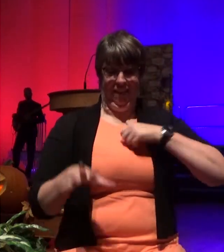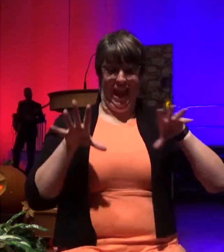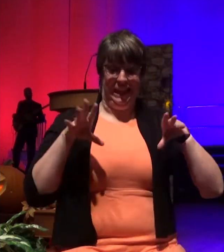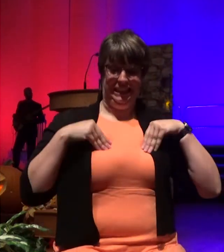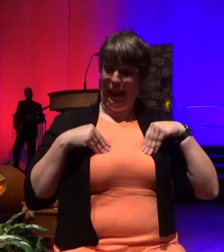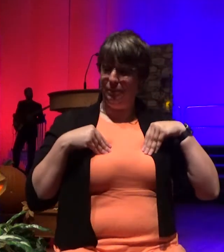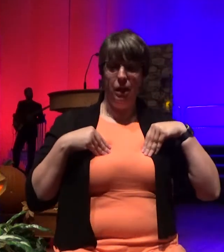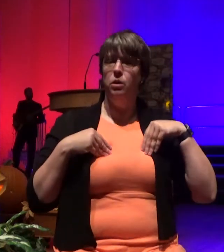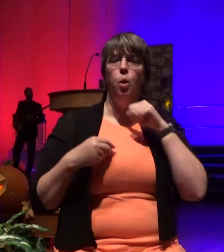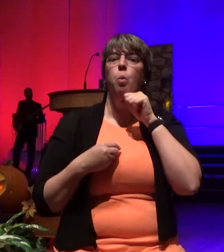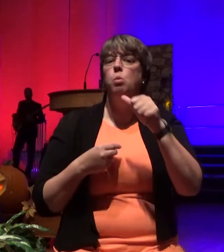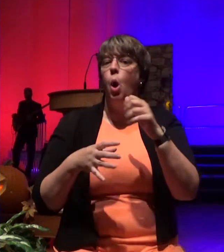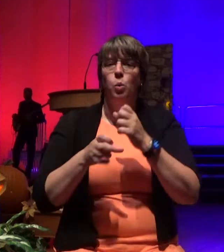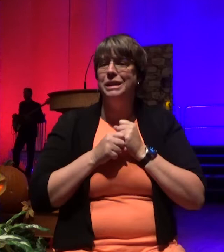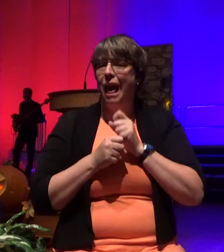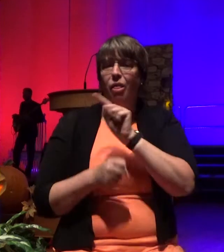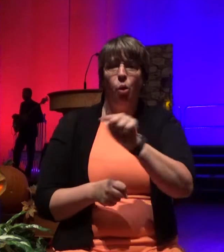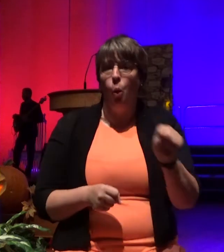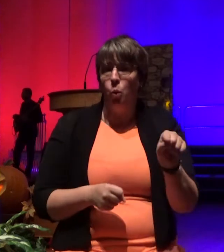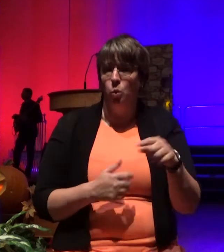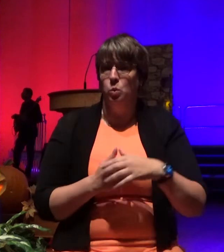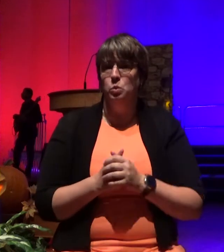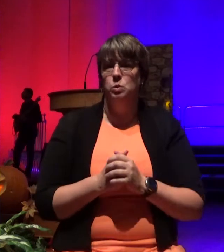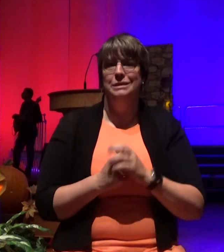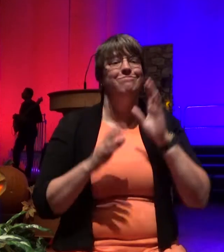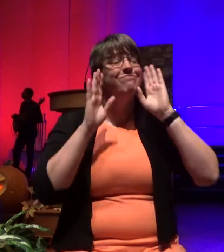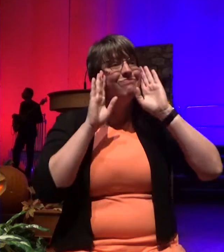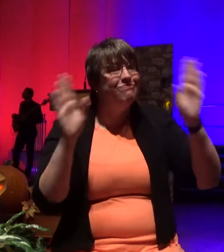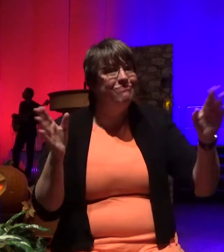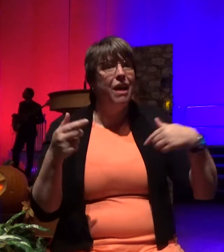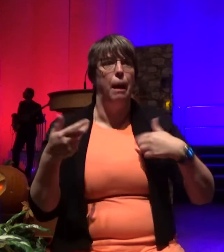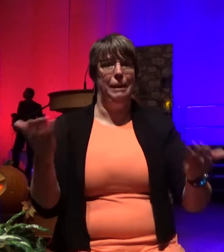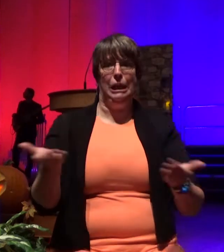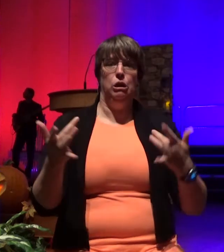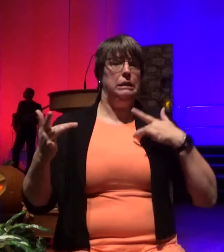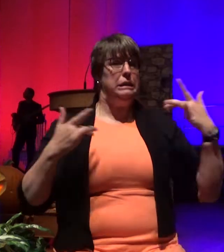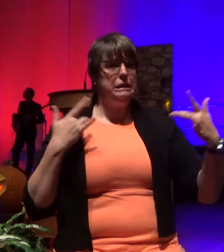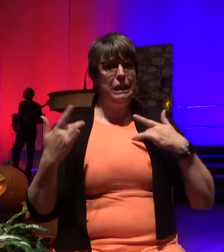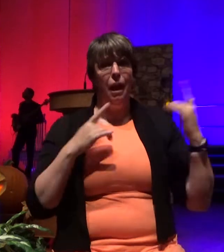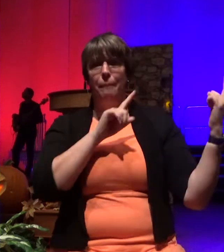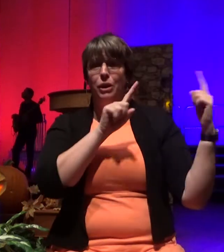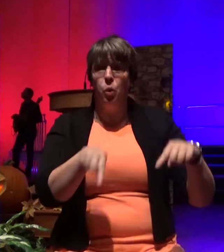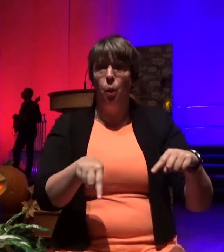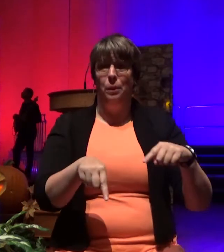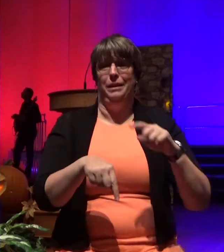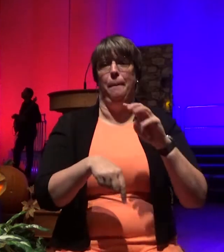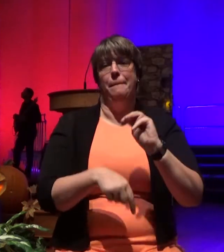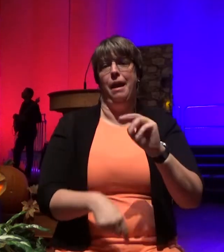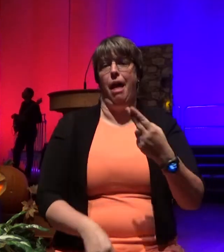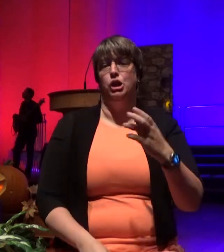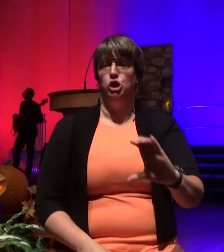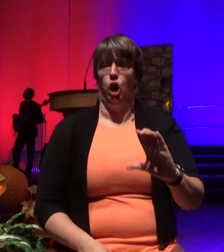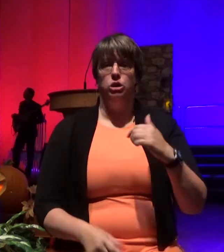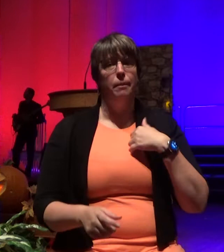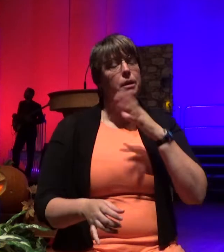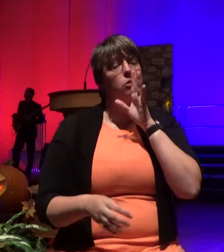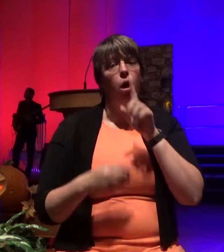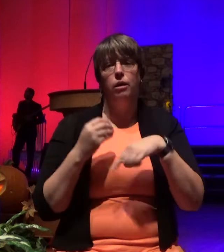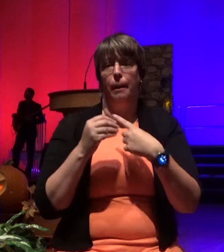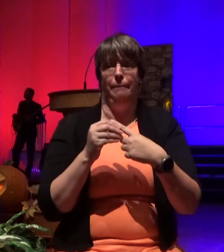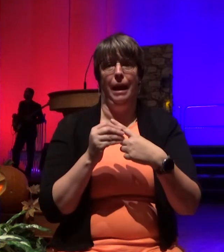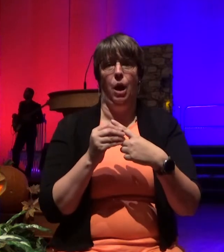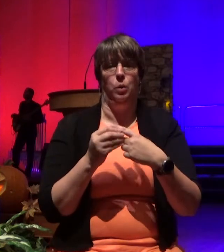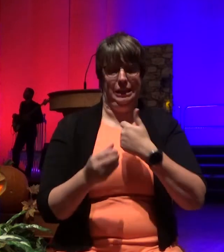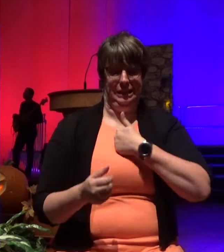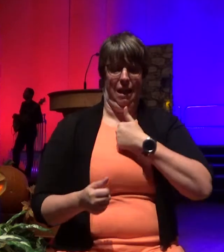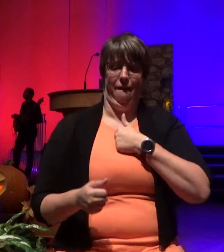or to self-love. Hi, my name is Rhonda Britton, and I'm so excited to be coming to the Mile High Church to talk about self-acceptance celebration.